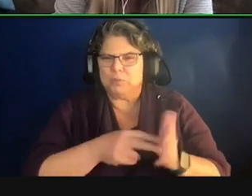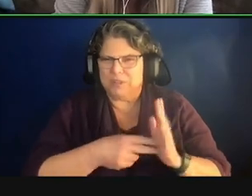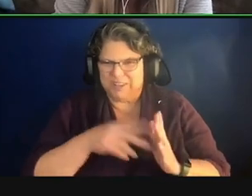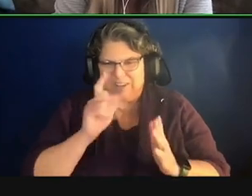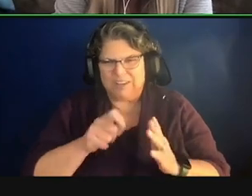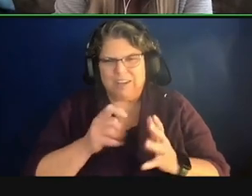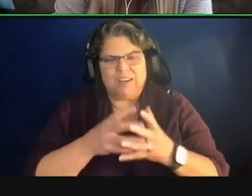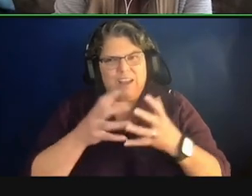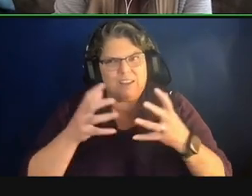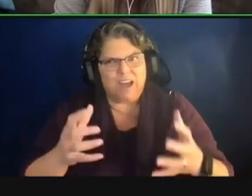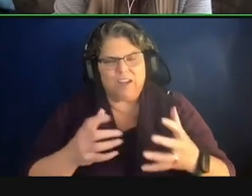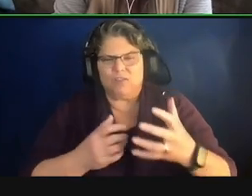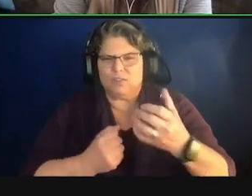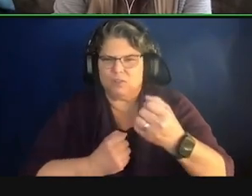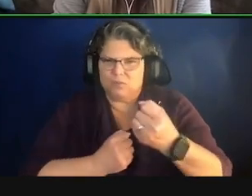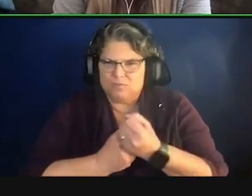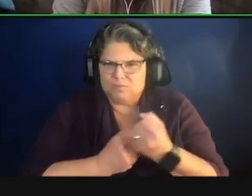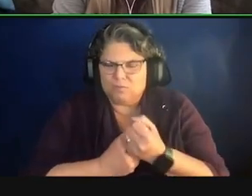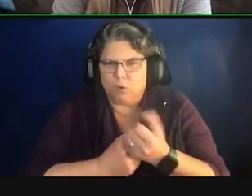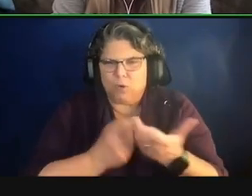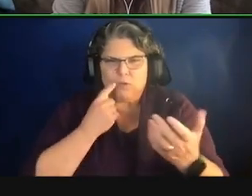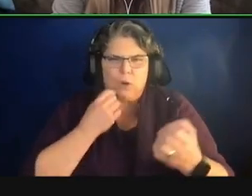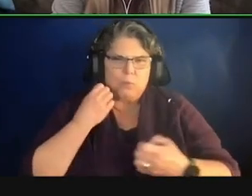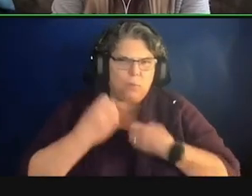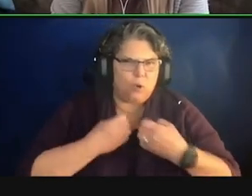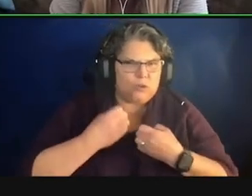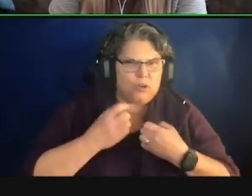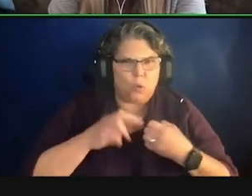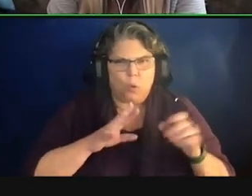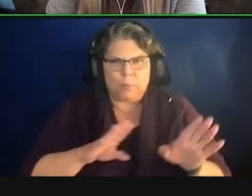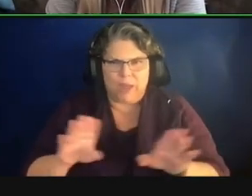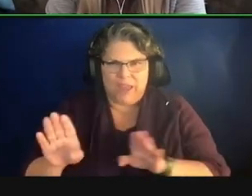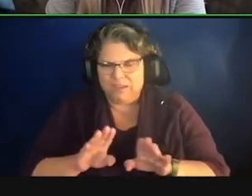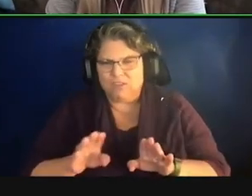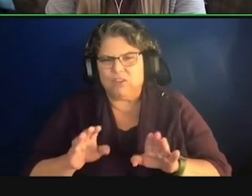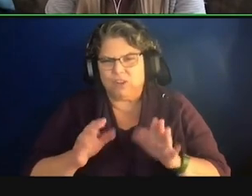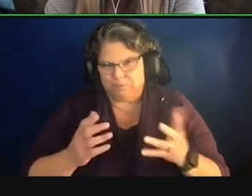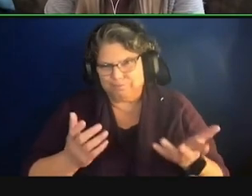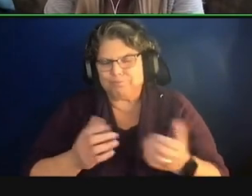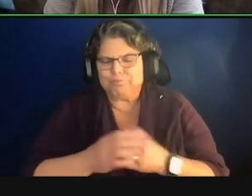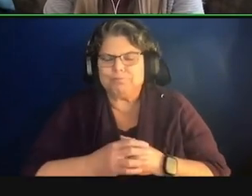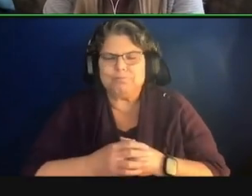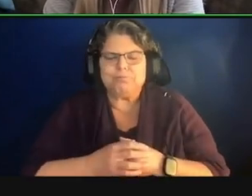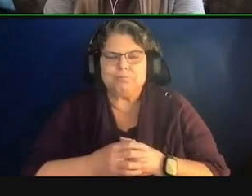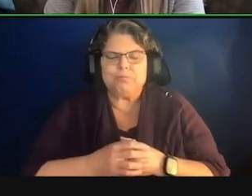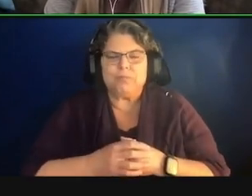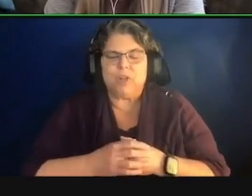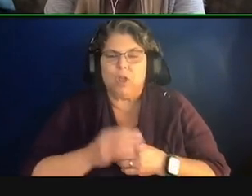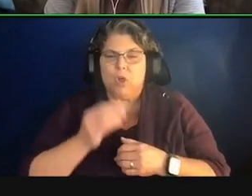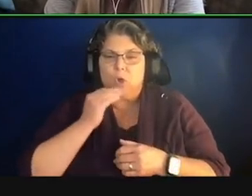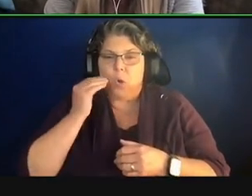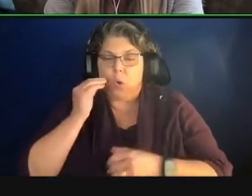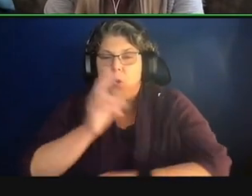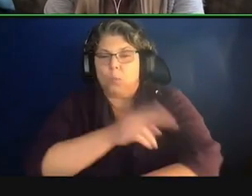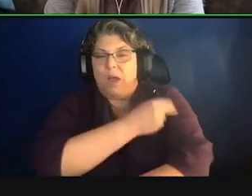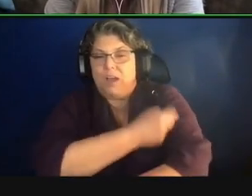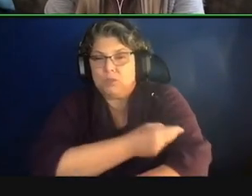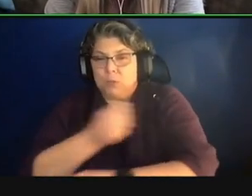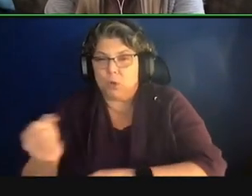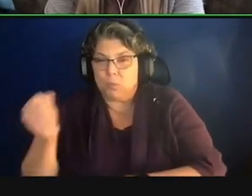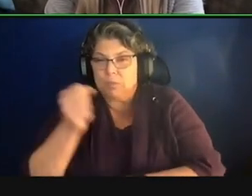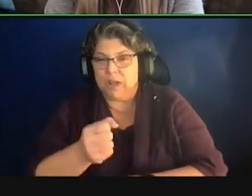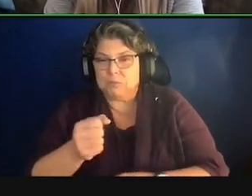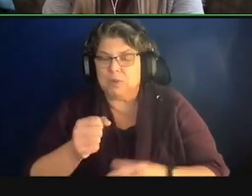emotional or behavioral support. And then home hospital placement is usually meant to be a temporary placement,